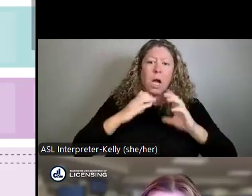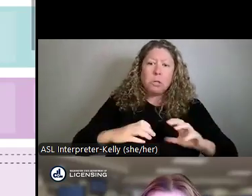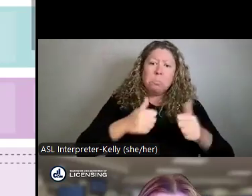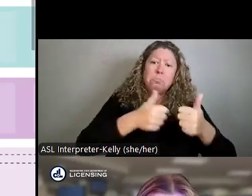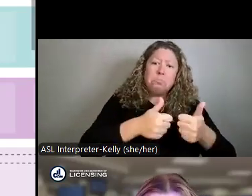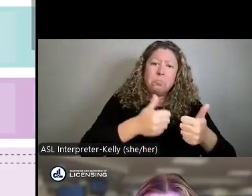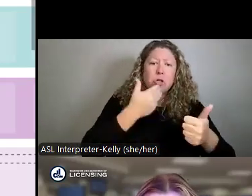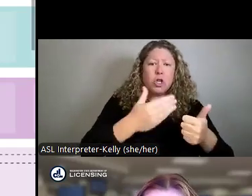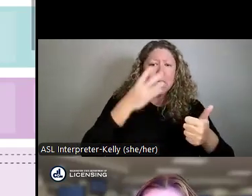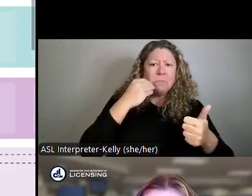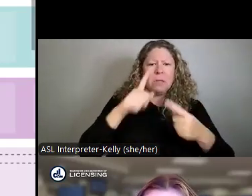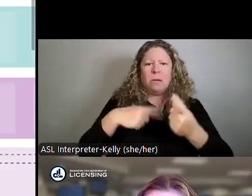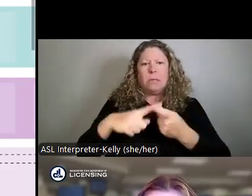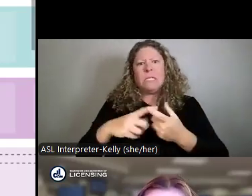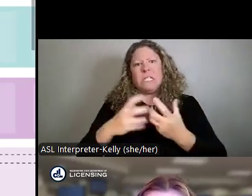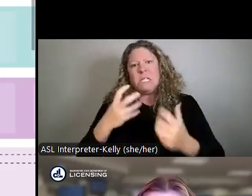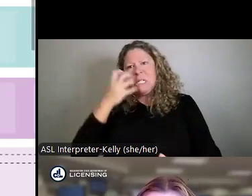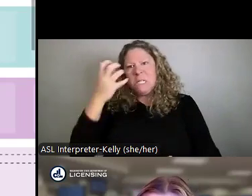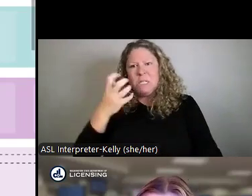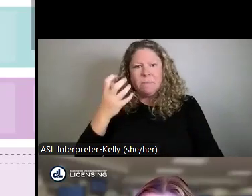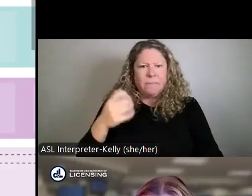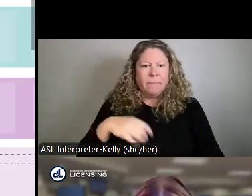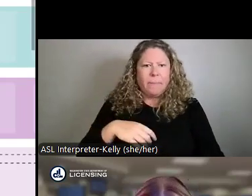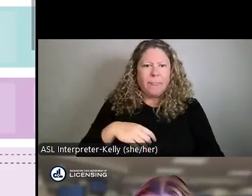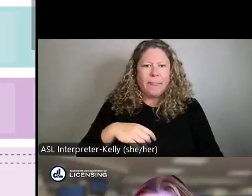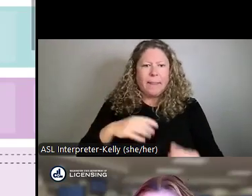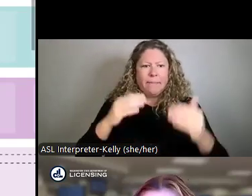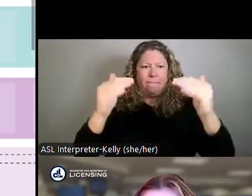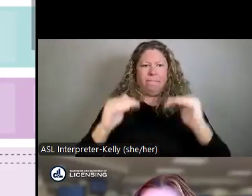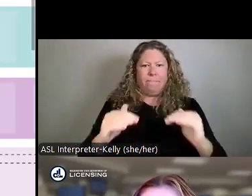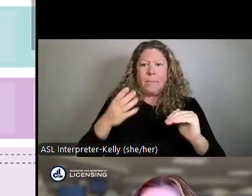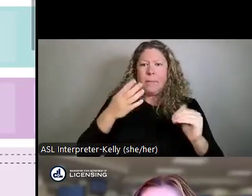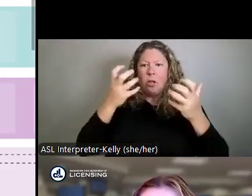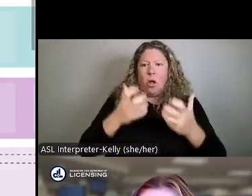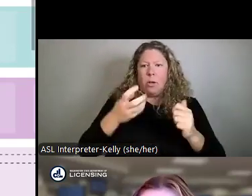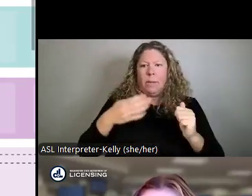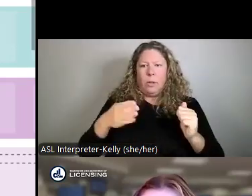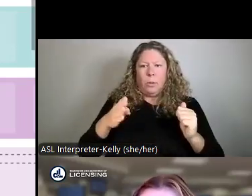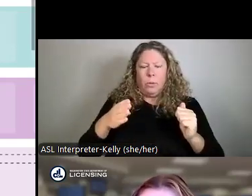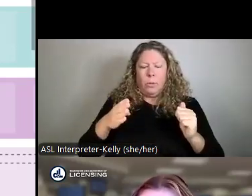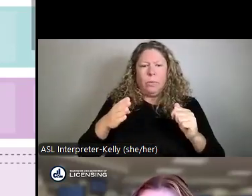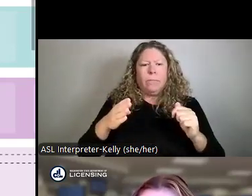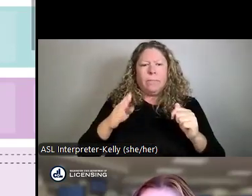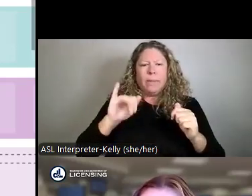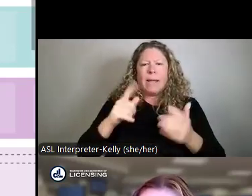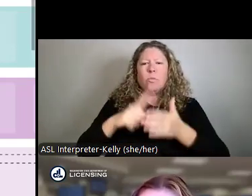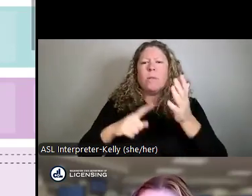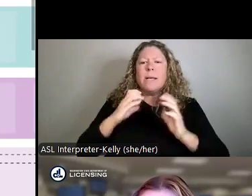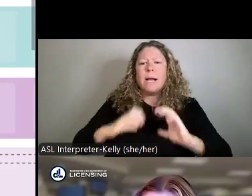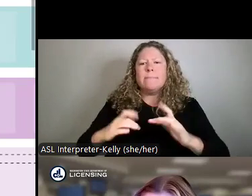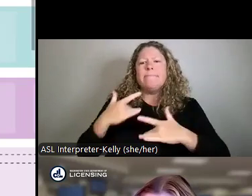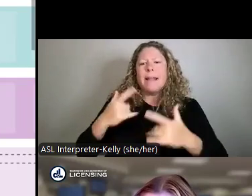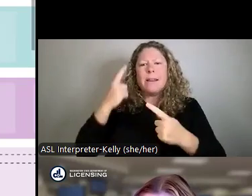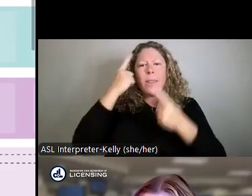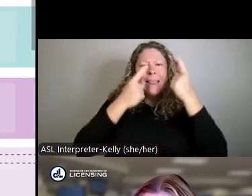at a quick glance. Below this is yet another row. This shows what our customers were thinking at